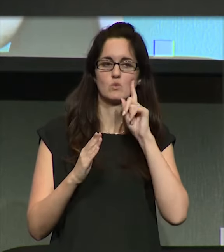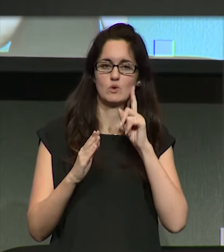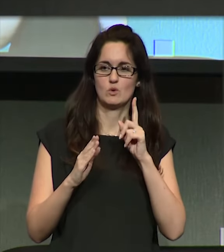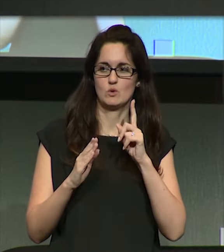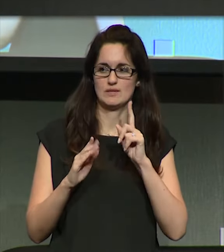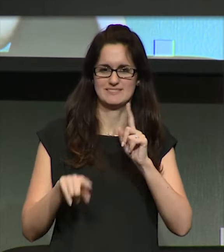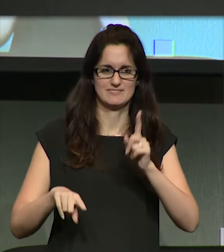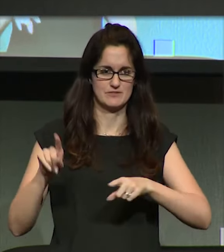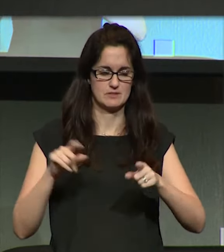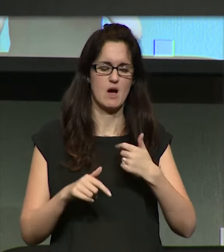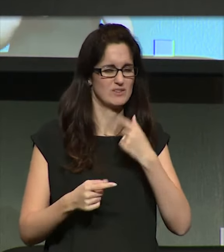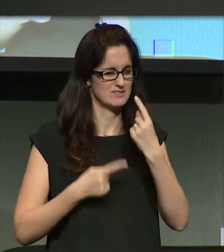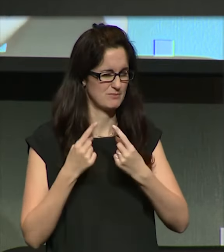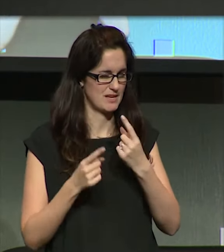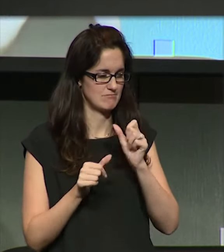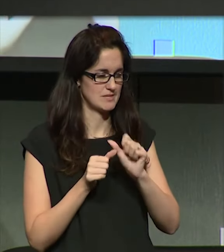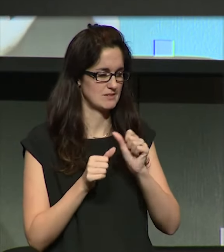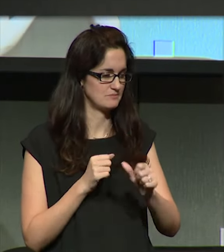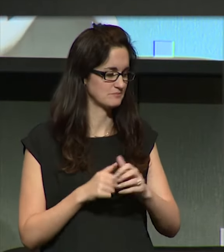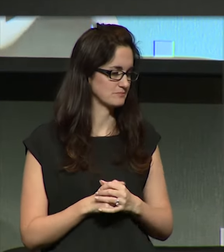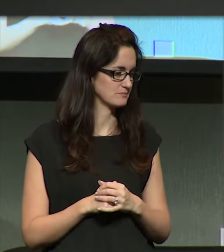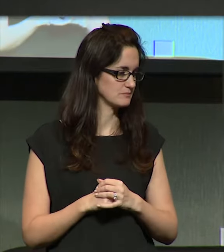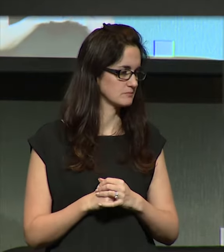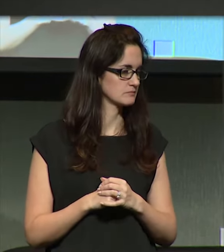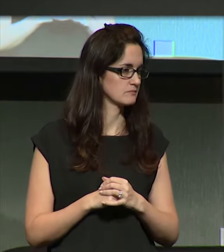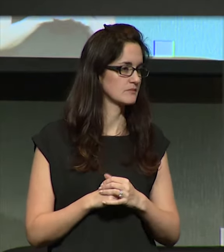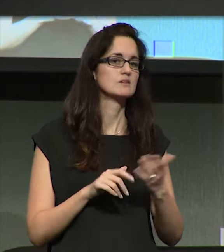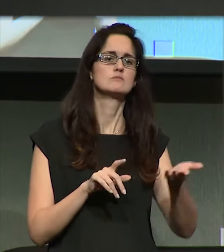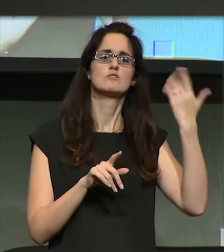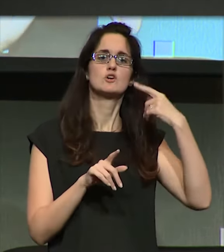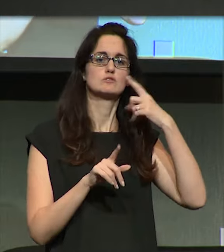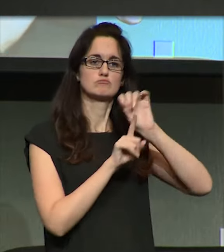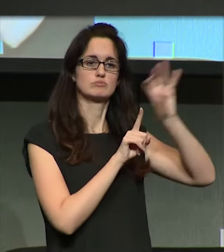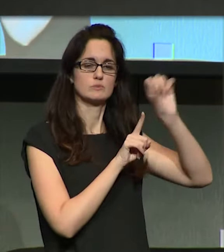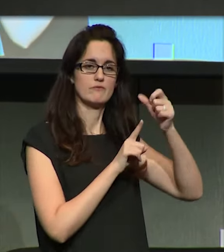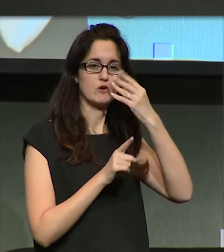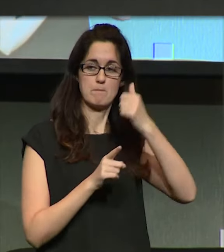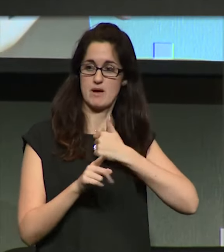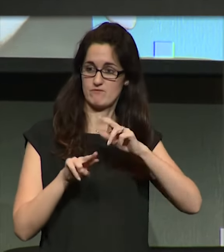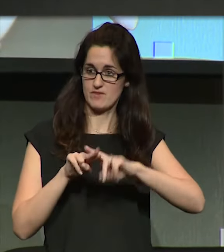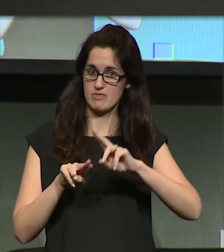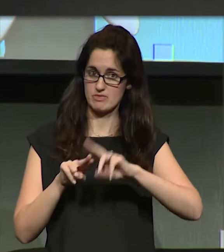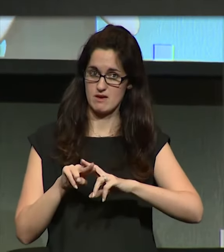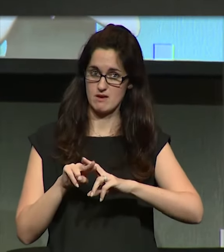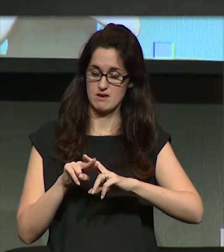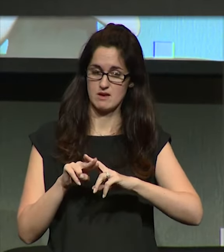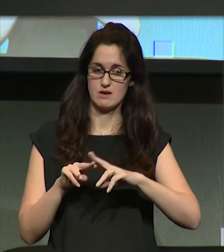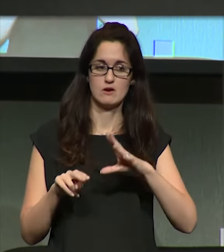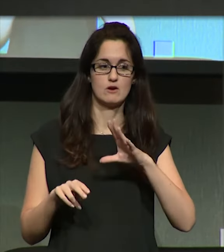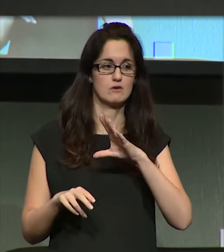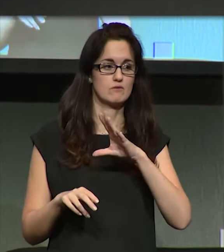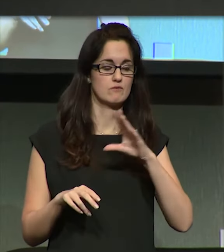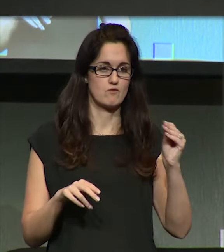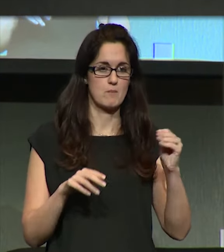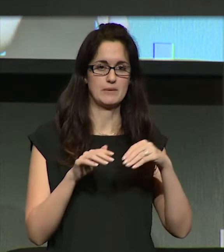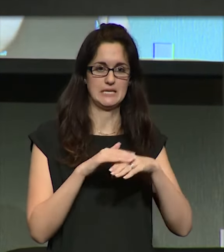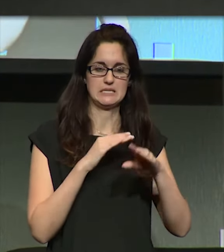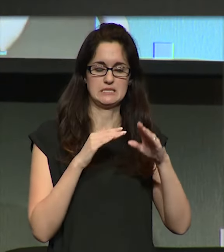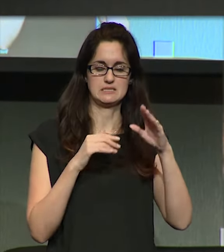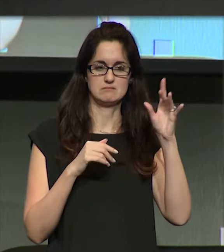context. Let me explain. So earlier you saw pictures of my father, right? From the village of